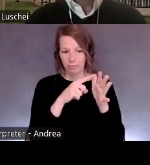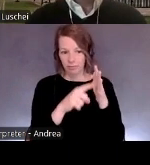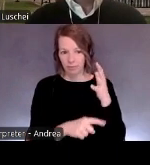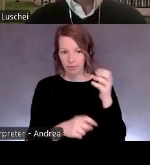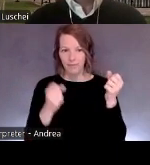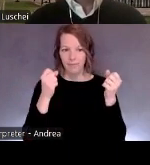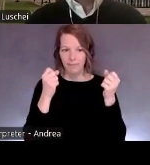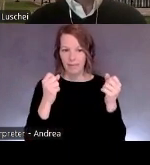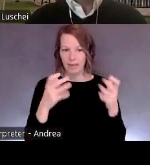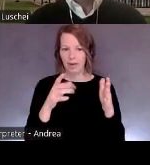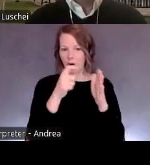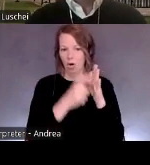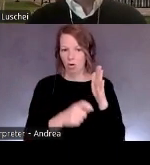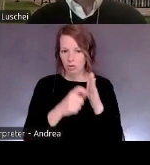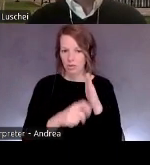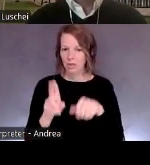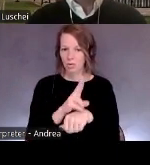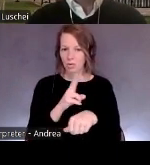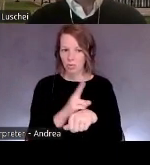and international